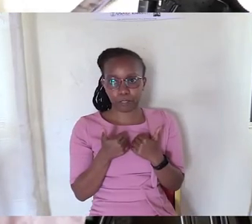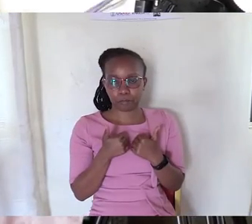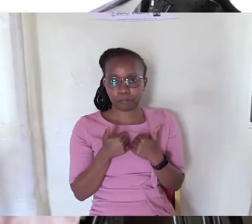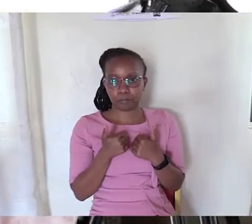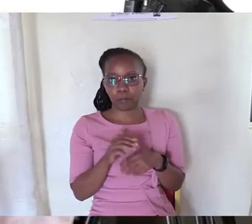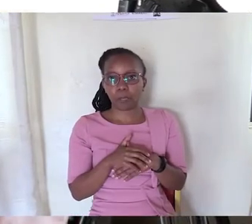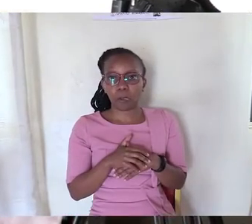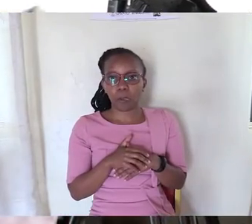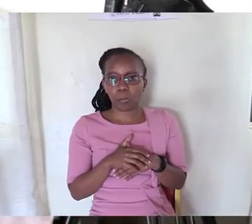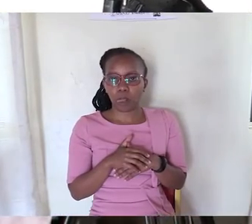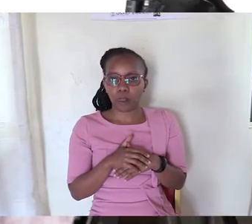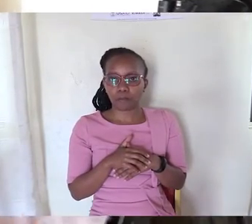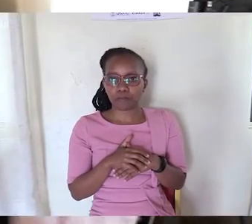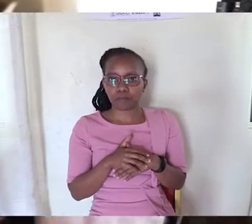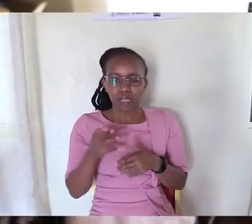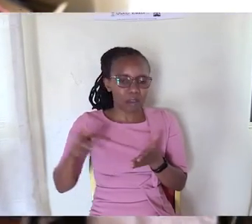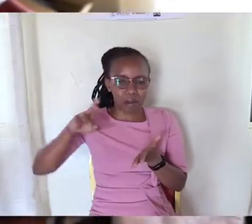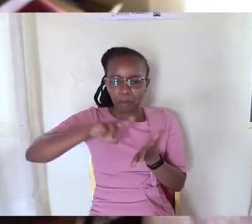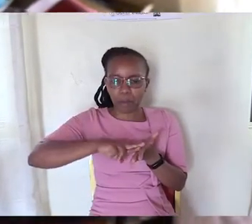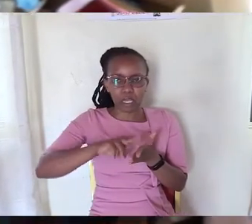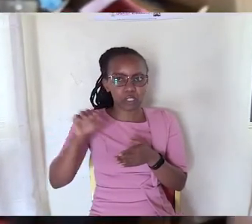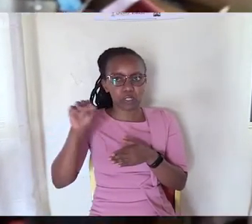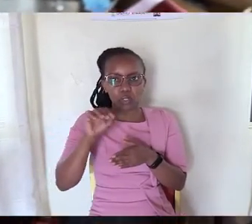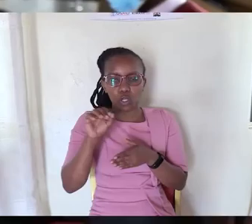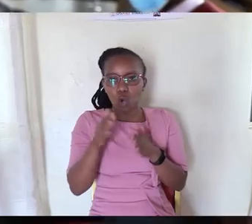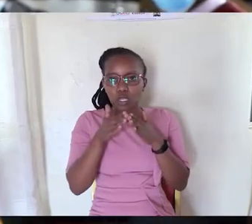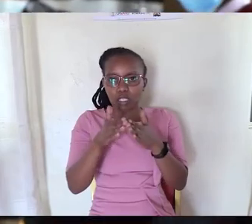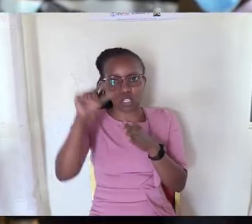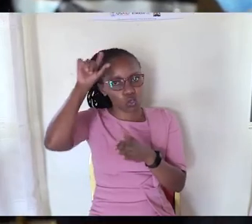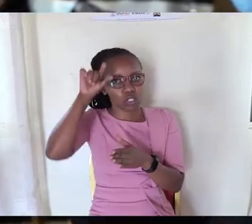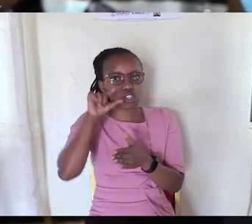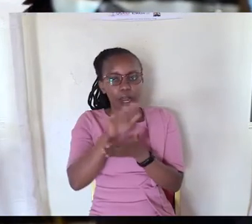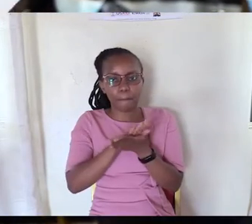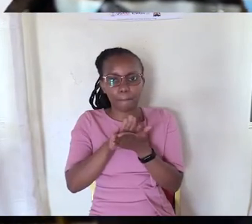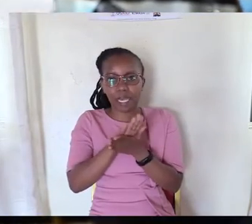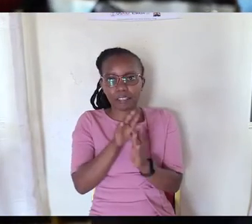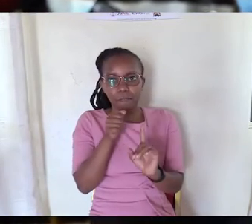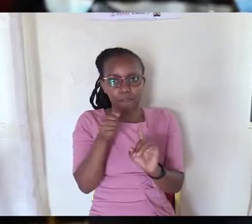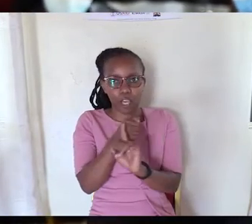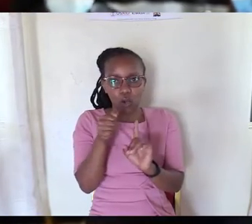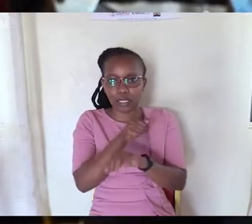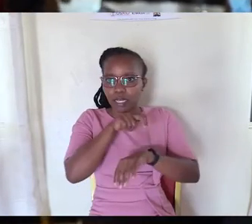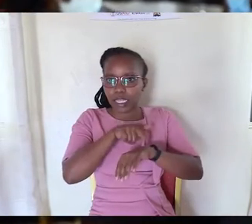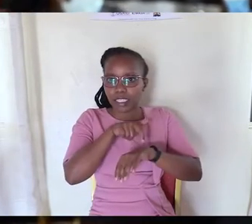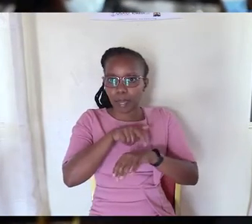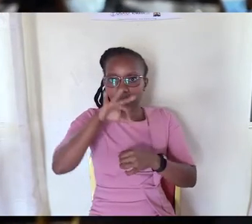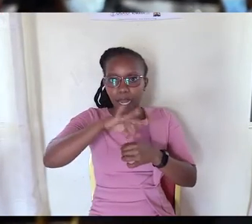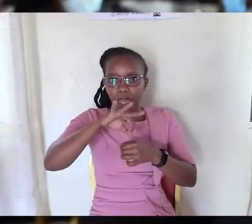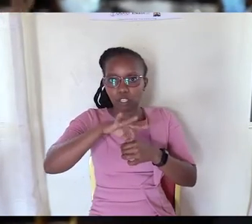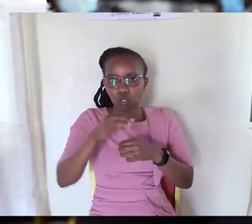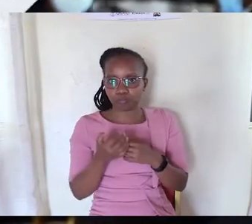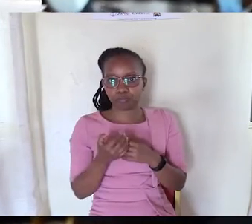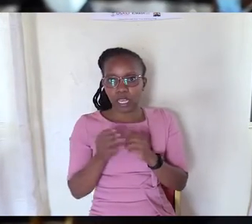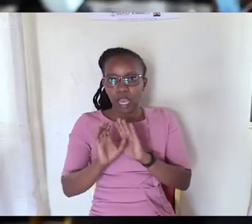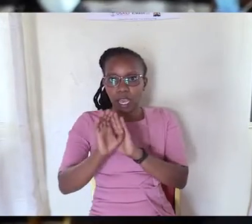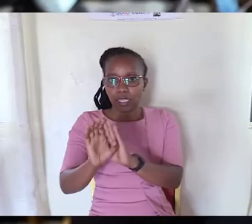ensuring that we do not have reoccurrence of sexual gender-based violence during election, including even media